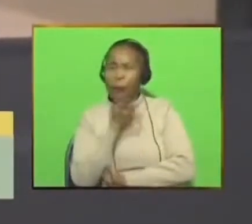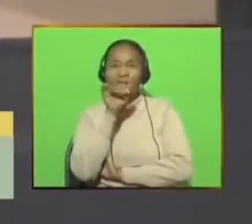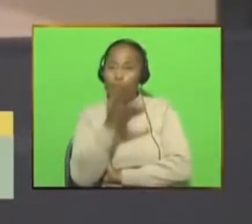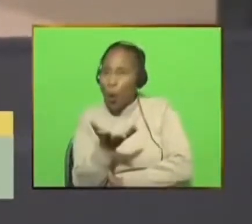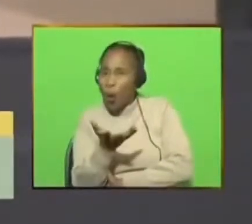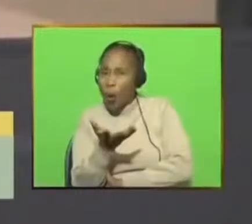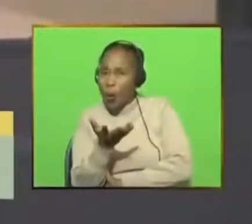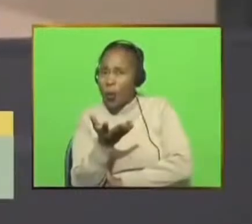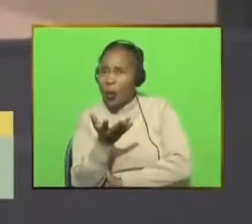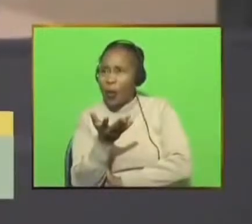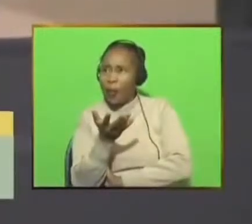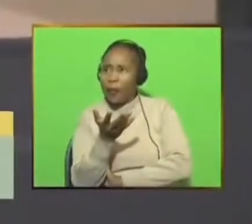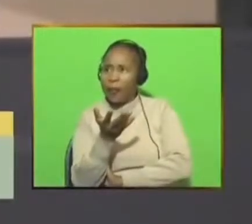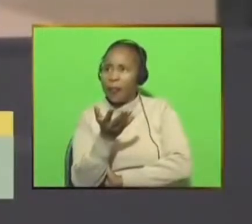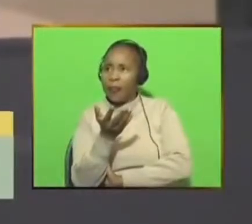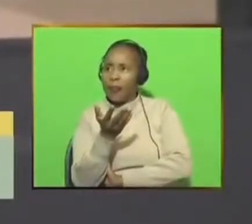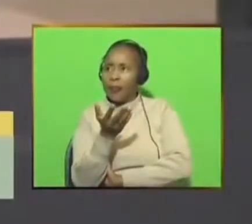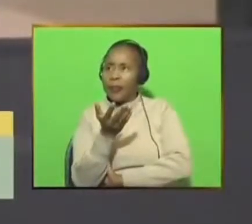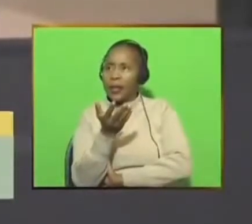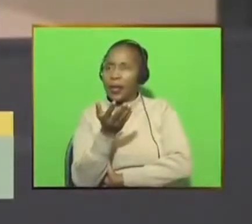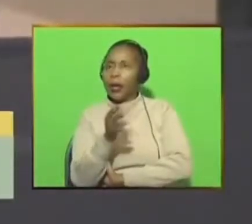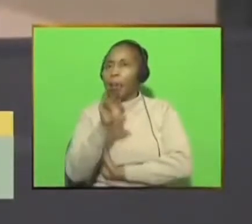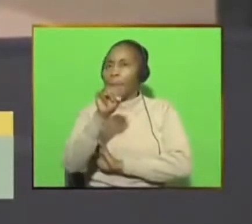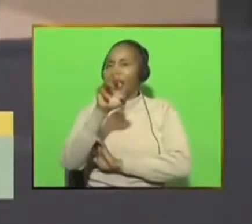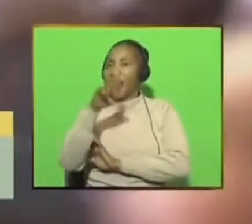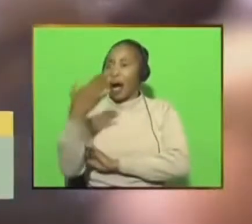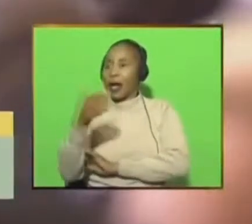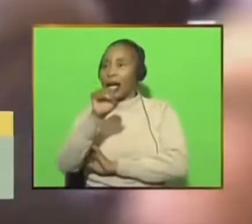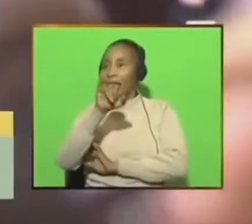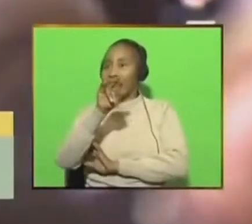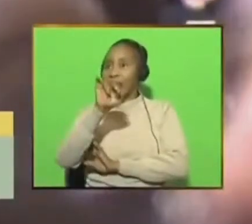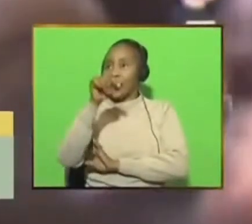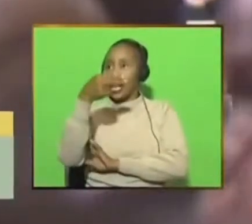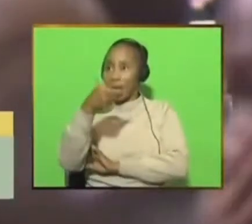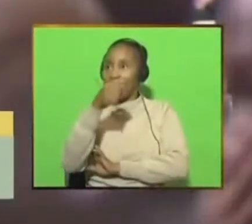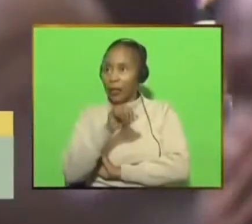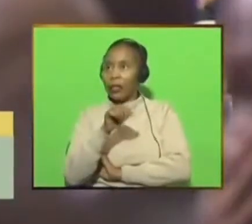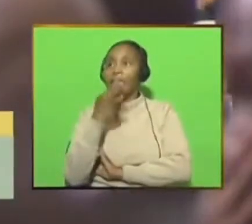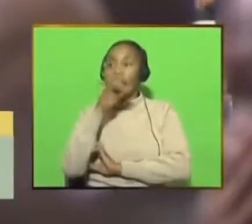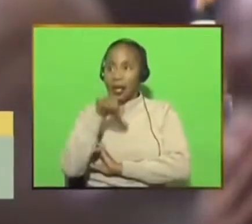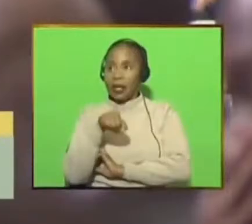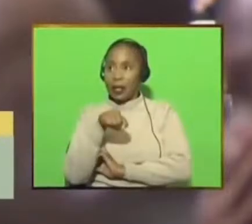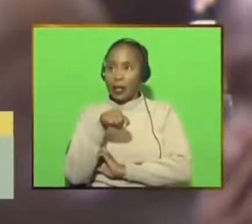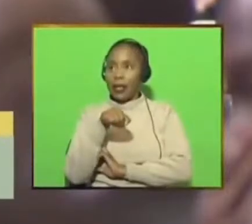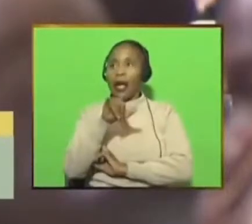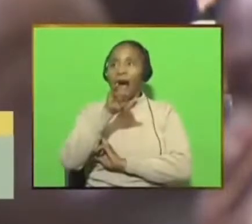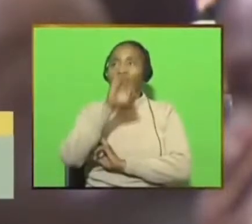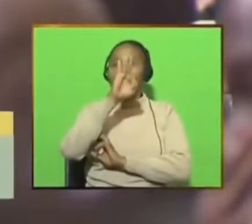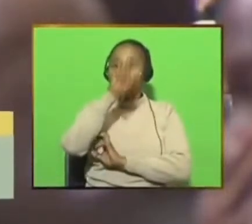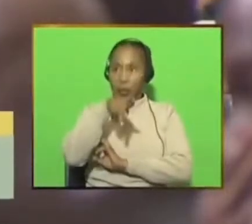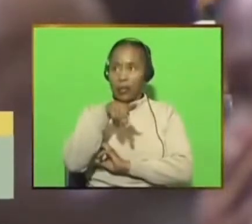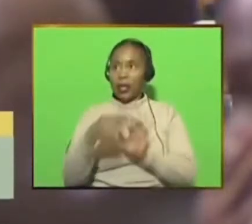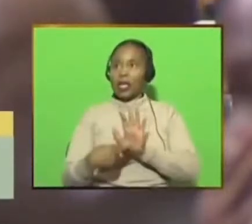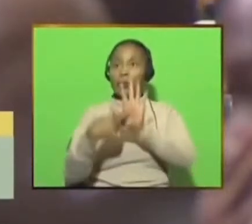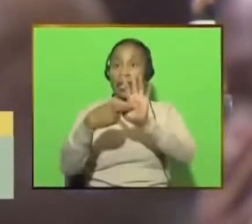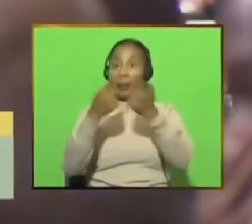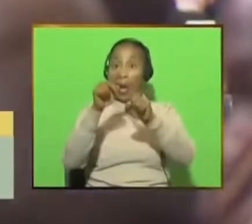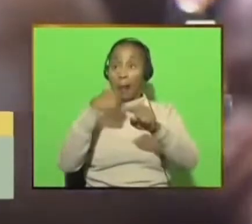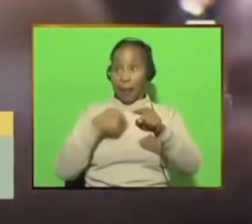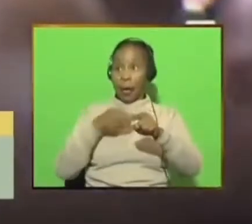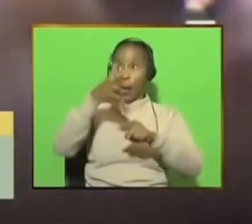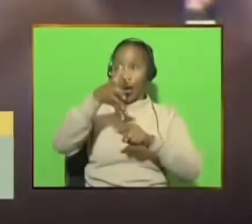we designate those members here as the returning officers were designated before we proceed to the room? So that we'll have an